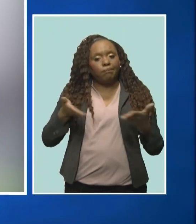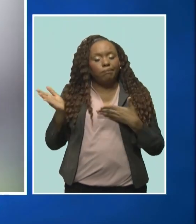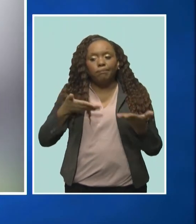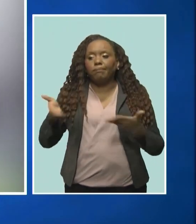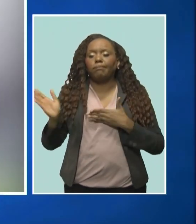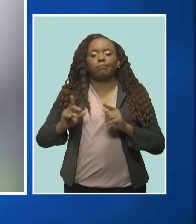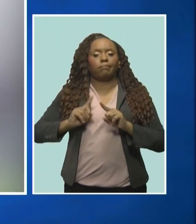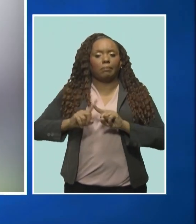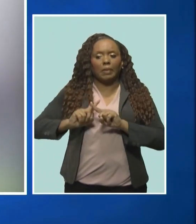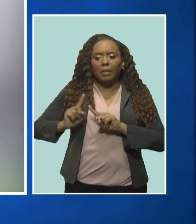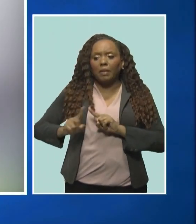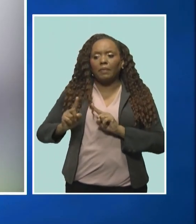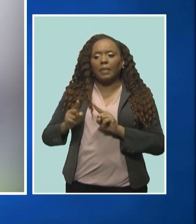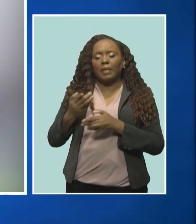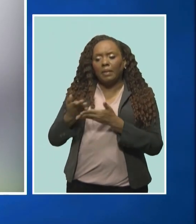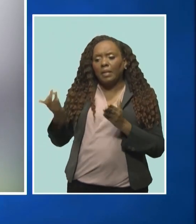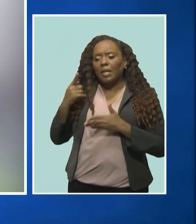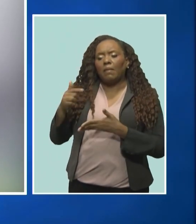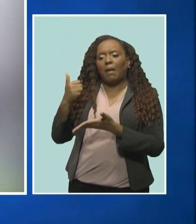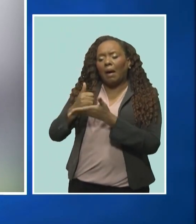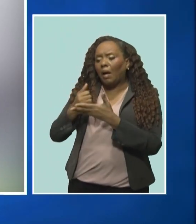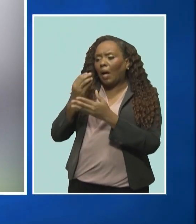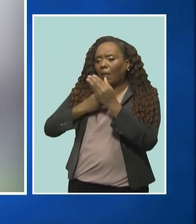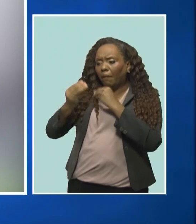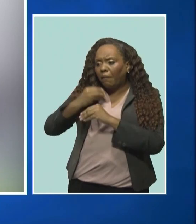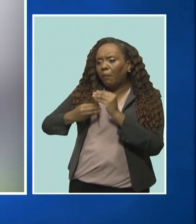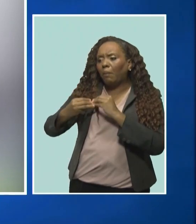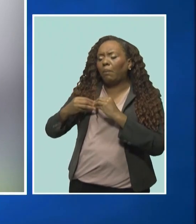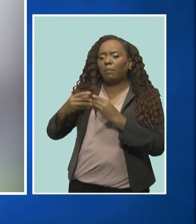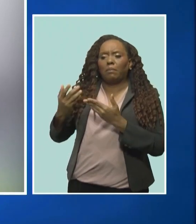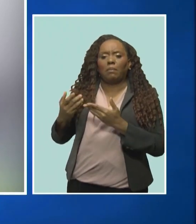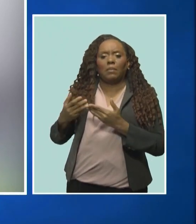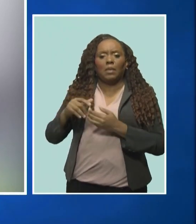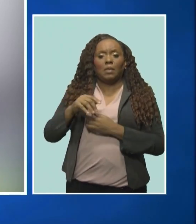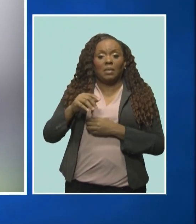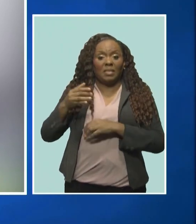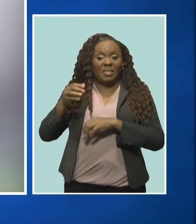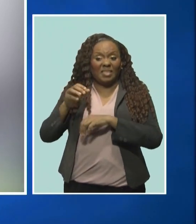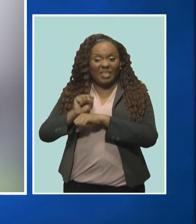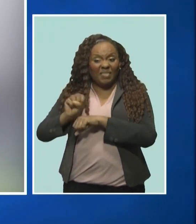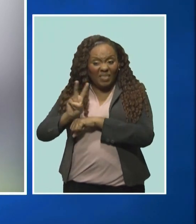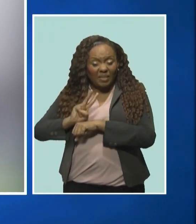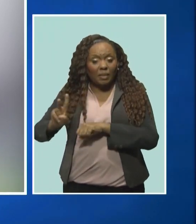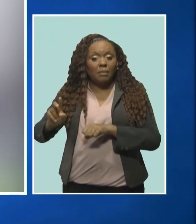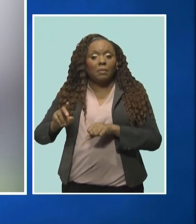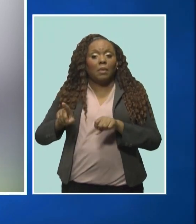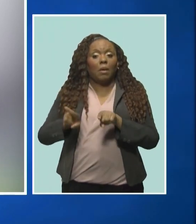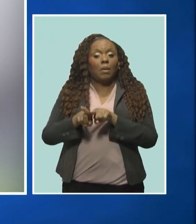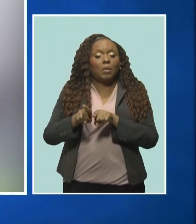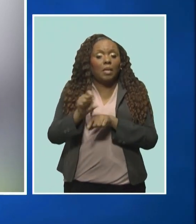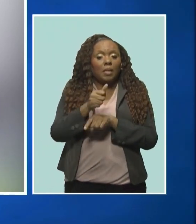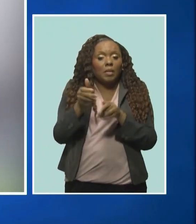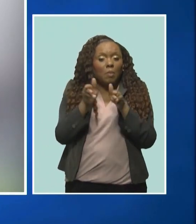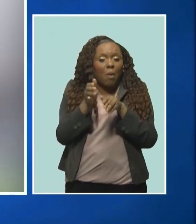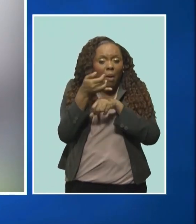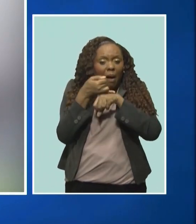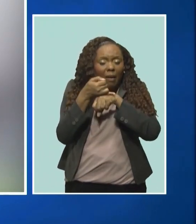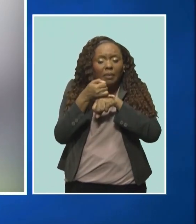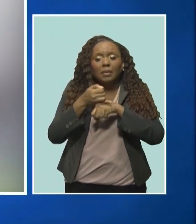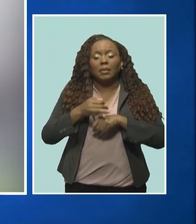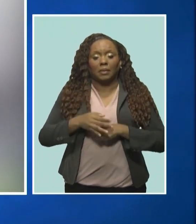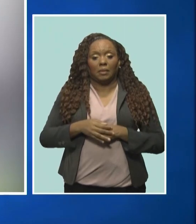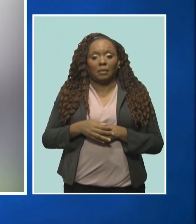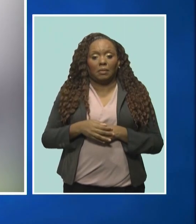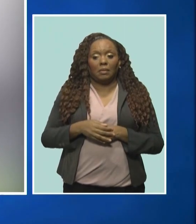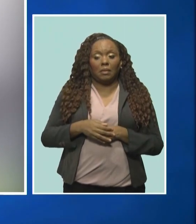affected communities, not just in mainland St. Vincent, but also in the Grenadines. And the government of St. Vincent